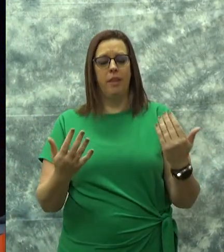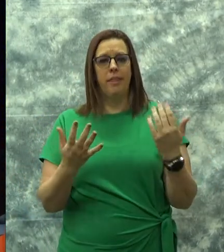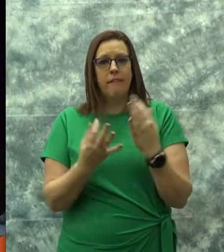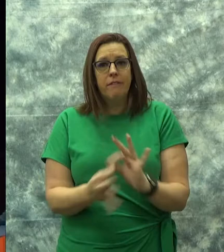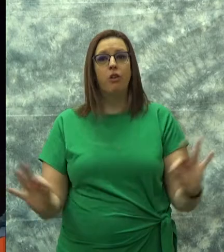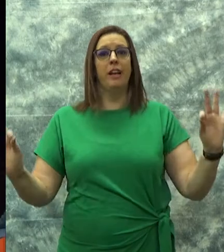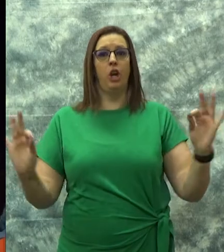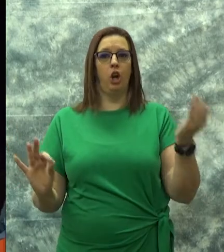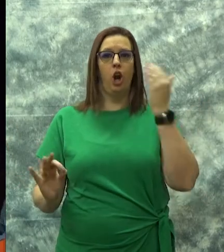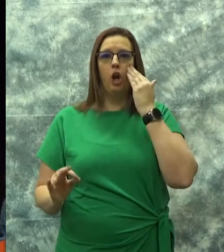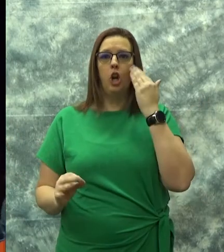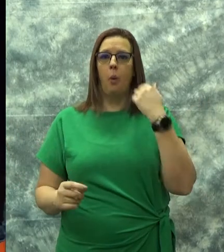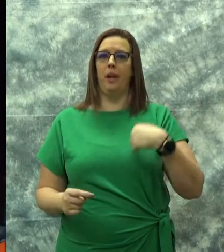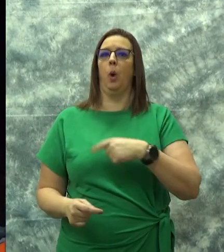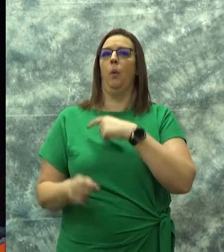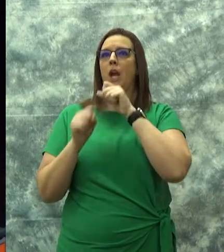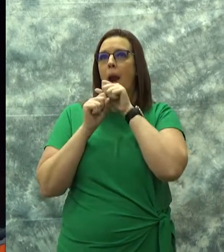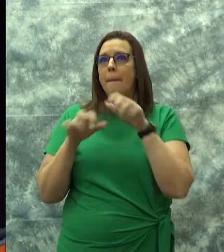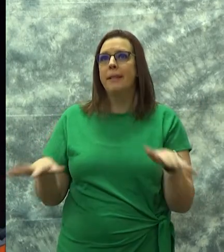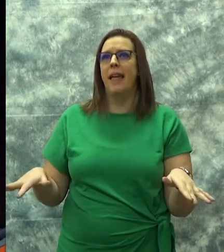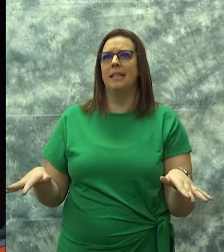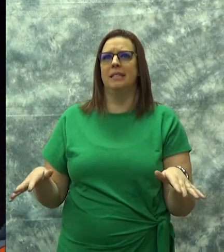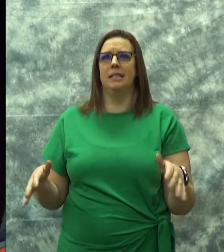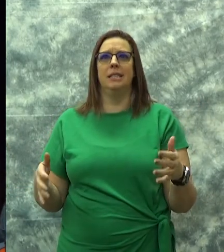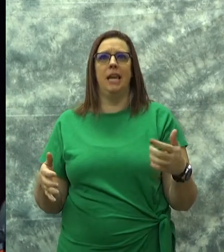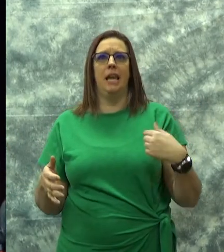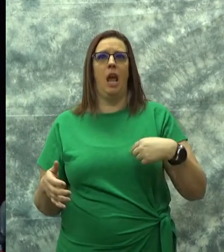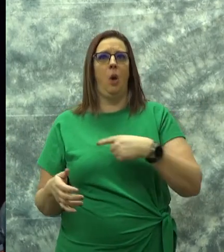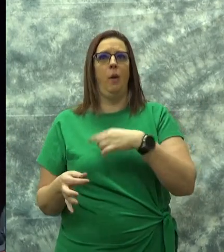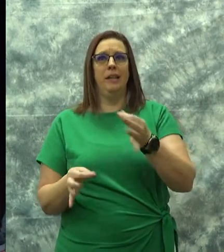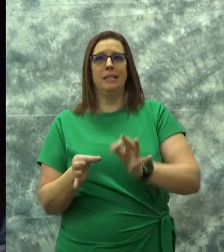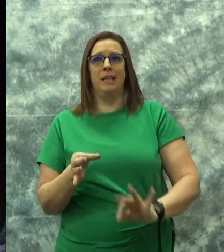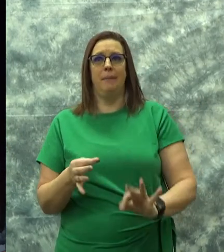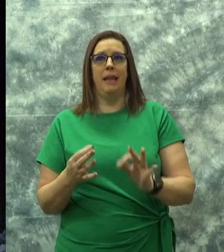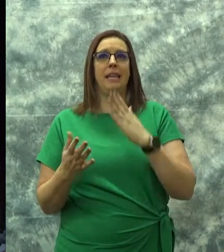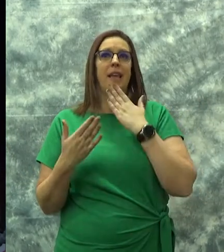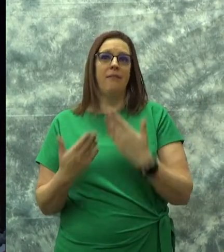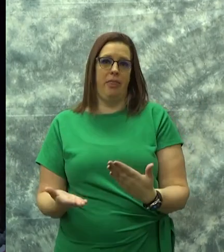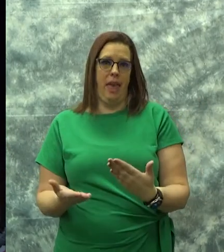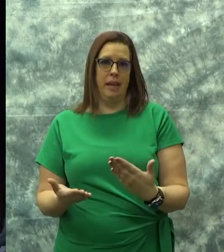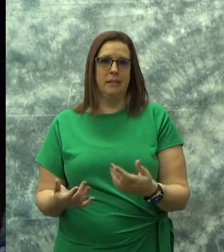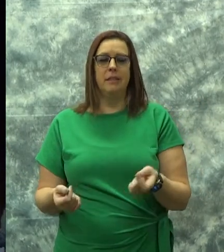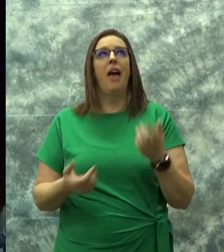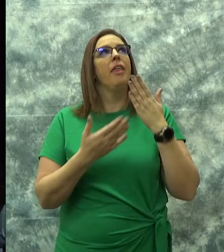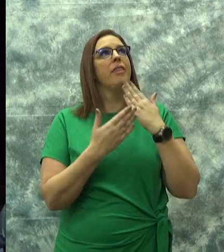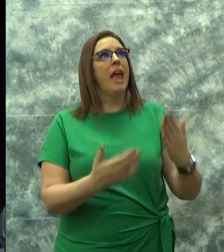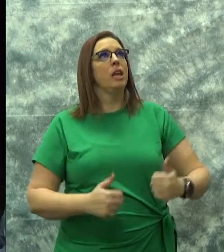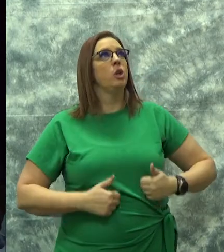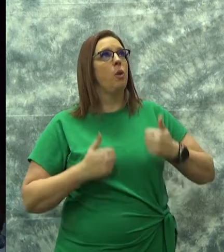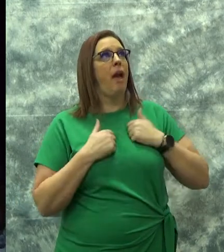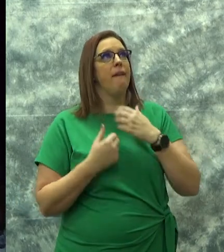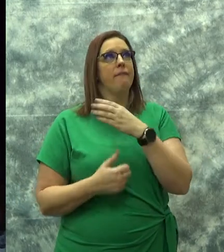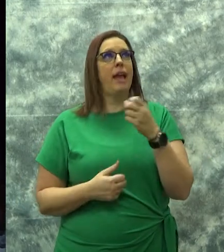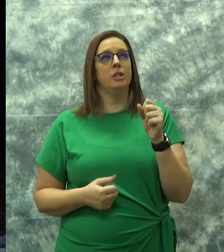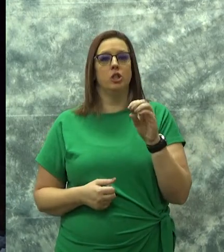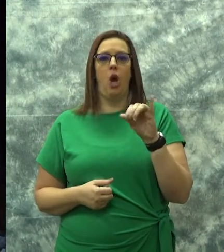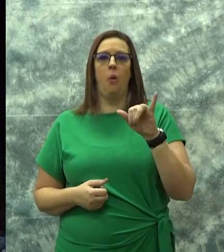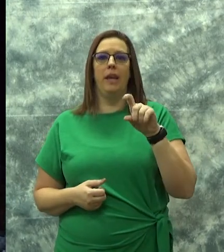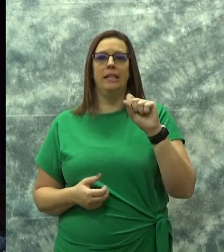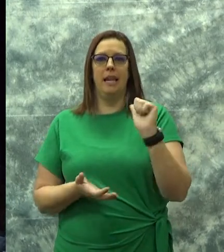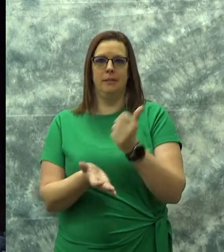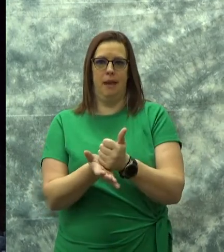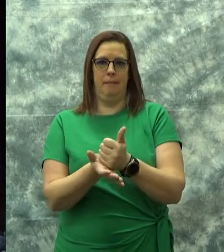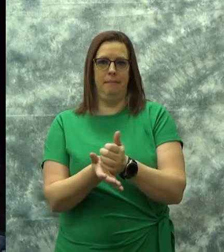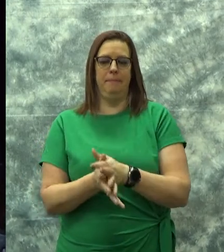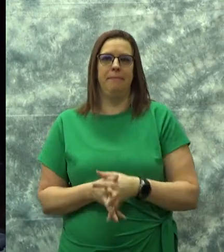freer, knowing that we are a blessing and we are very blessed, and we simply give thanks. Thank you, life, and so it is.